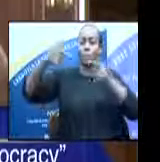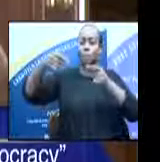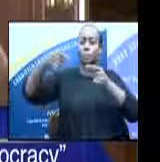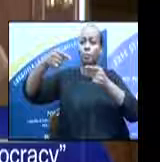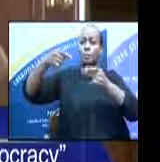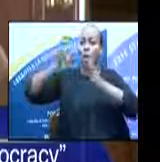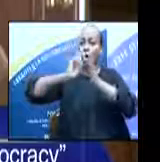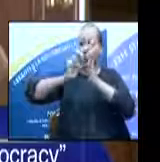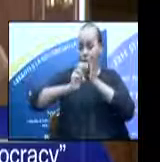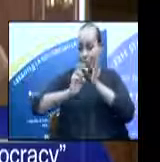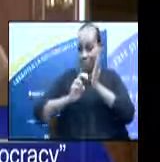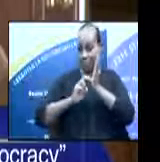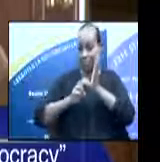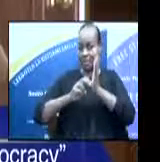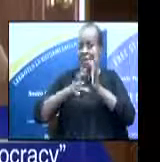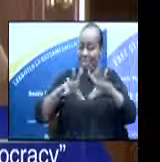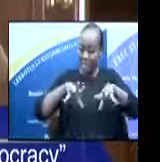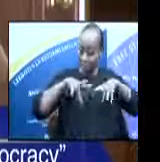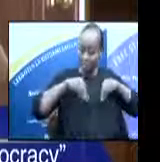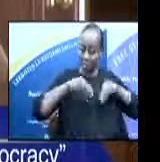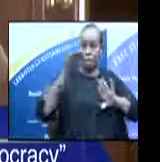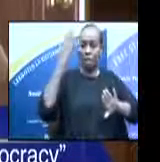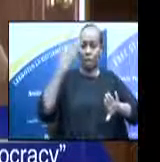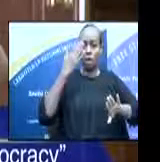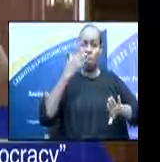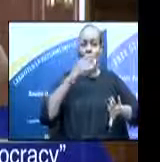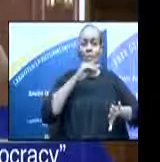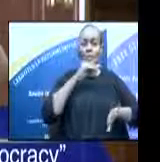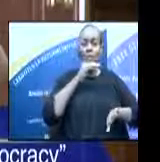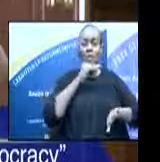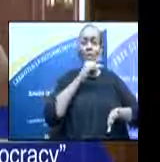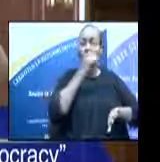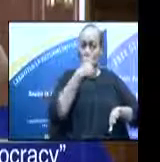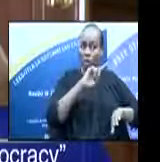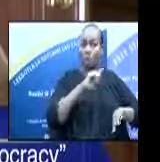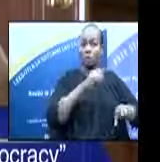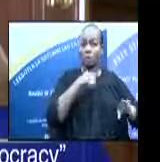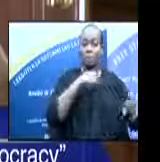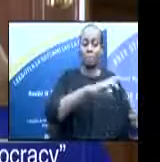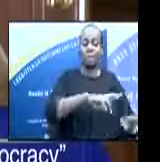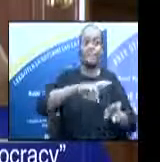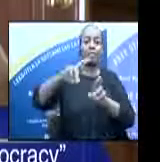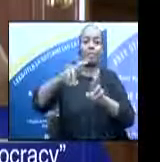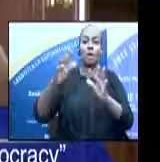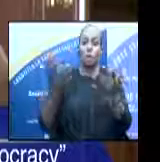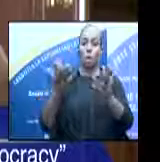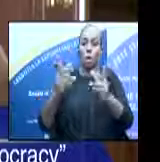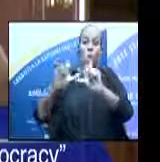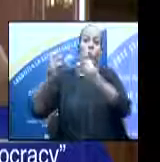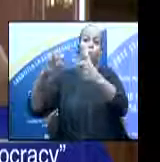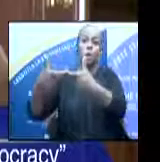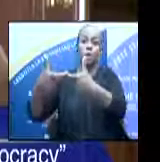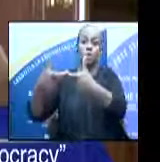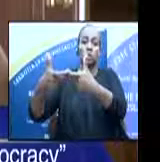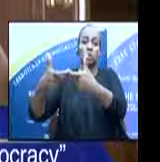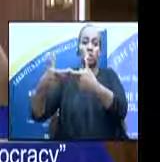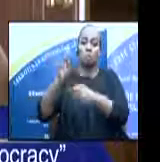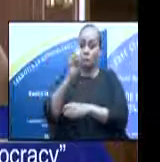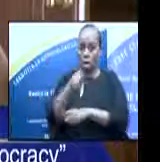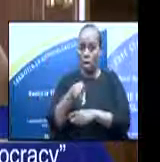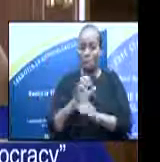the rules which they have adopted. You are correct. This thing must be taken to a relevant program. For